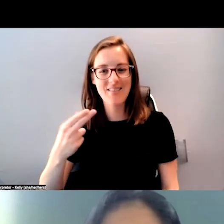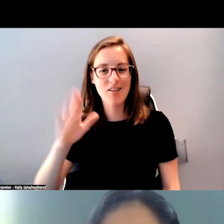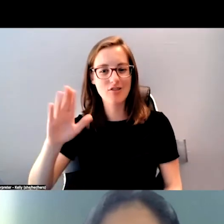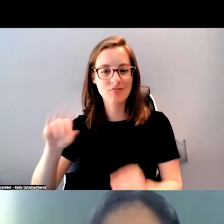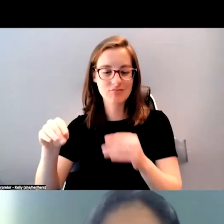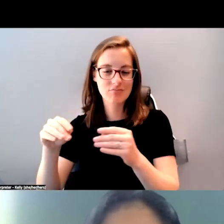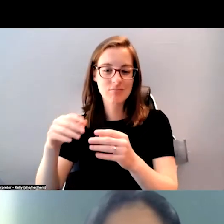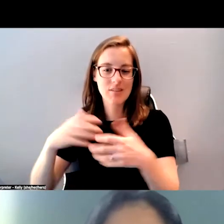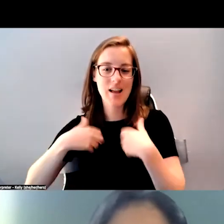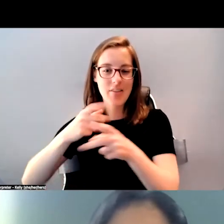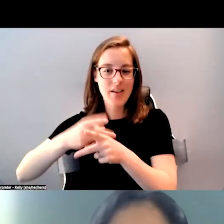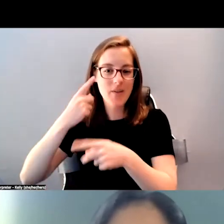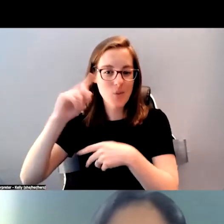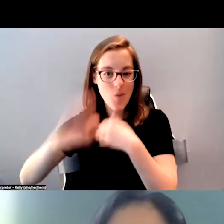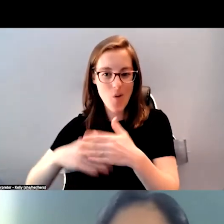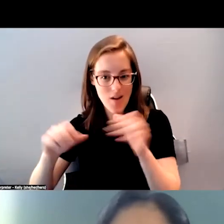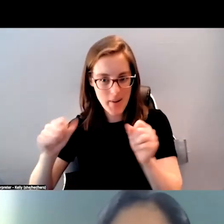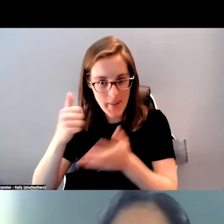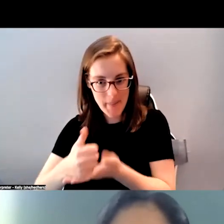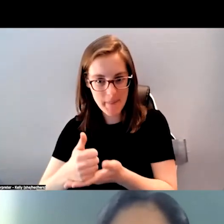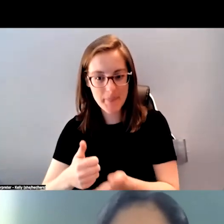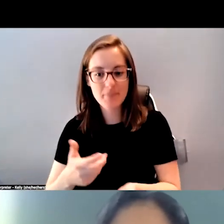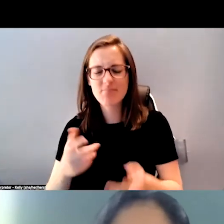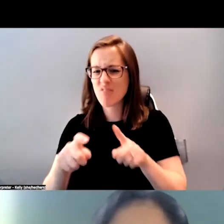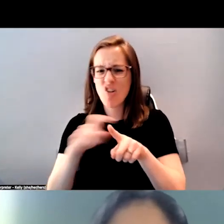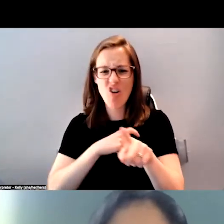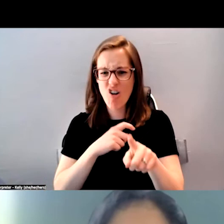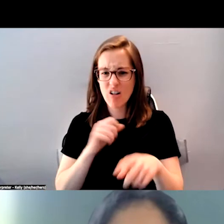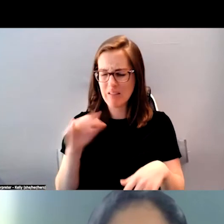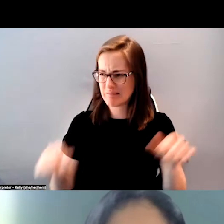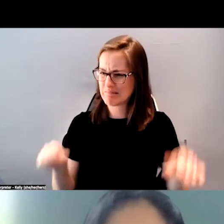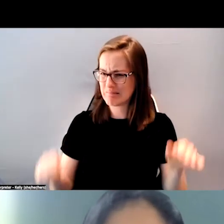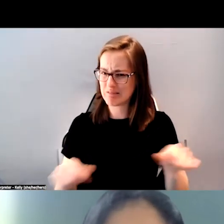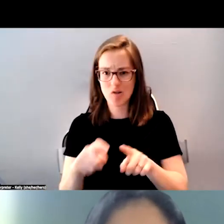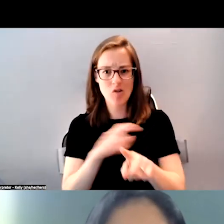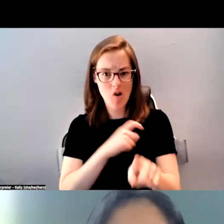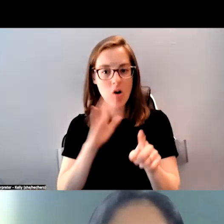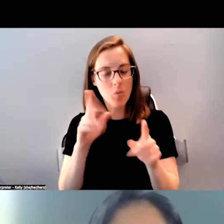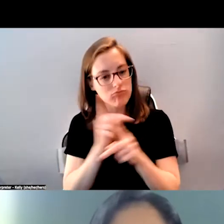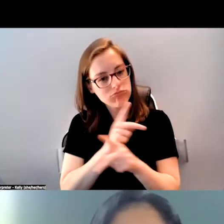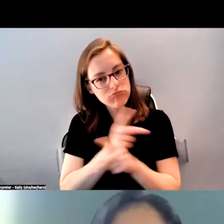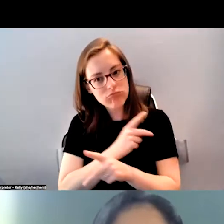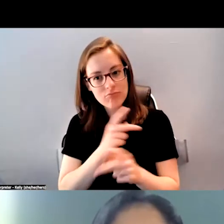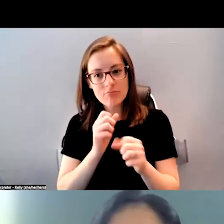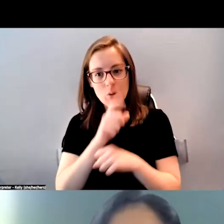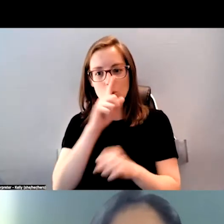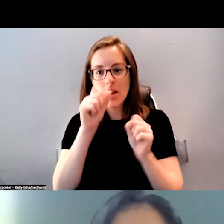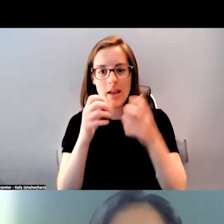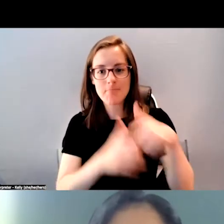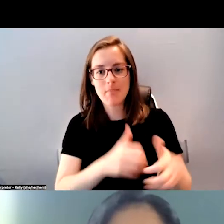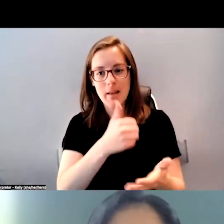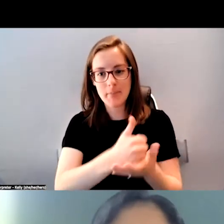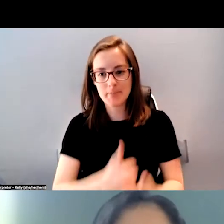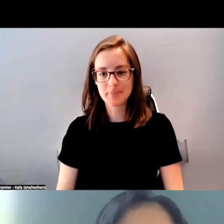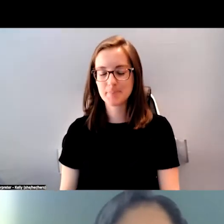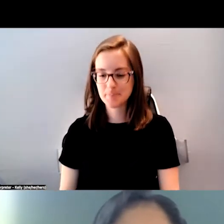help you because you're not sure if you have Mass Health, just give us a call anyway, and we'll do our best to find the right place to help you. So again, we help anyone who